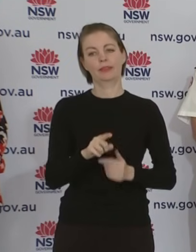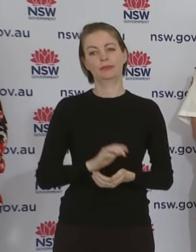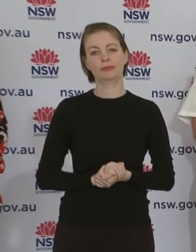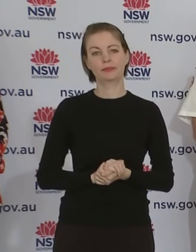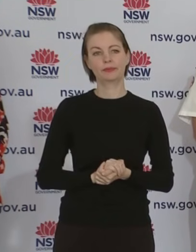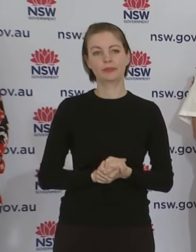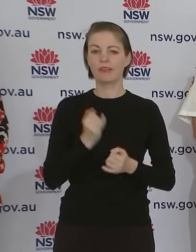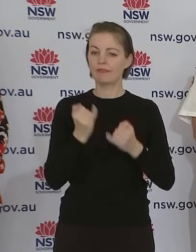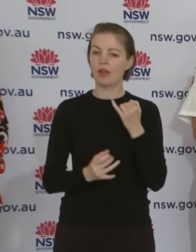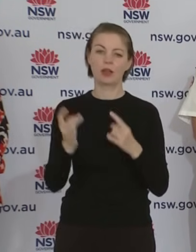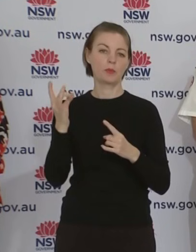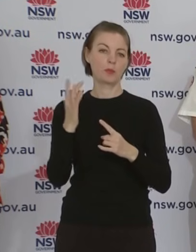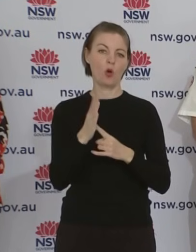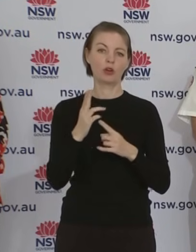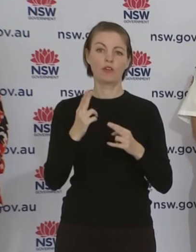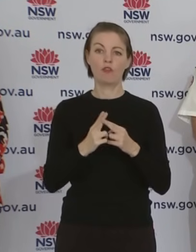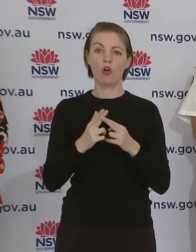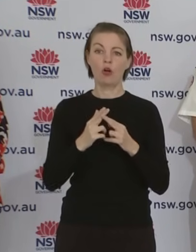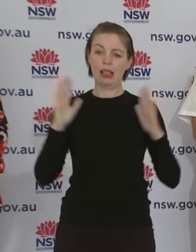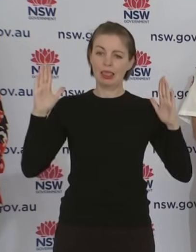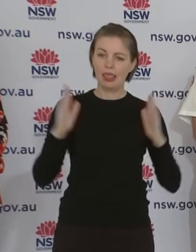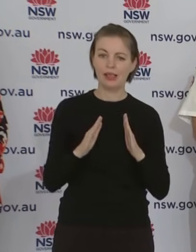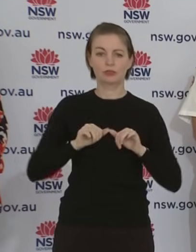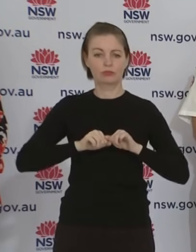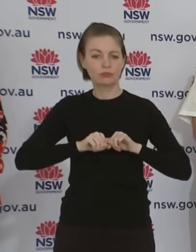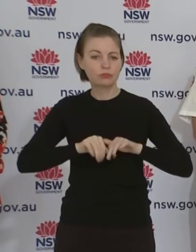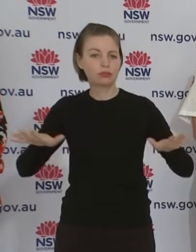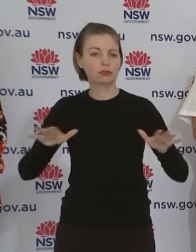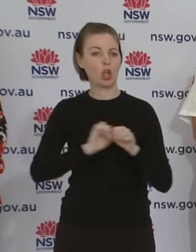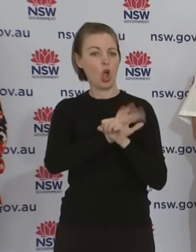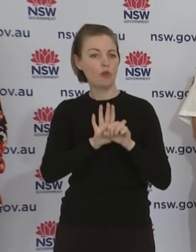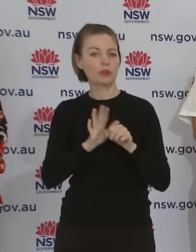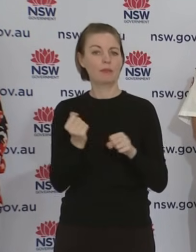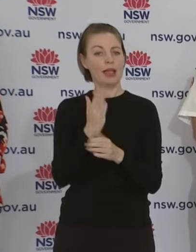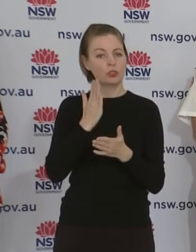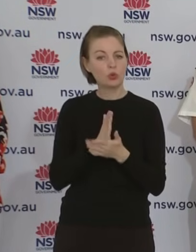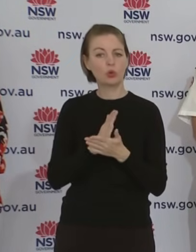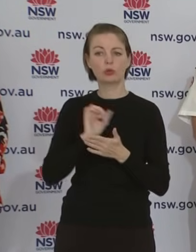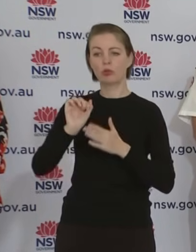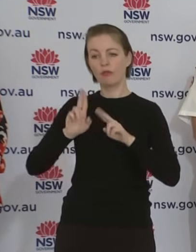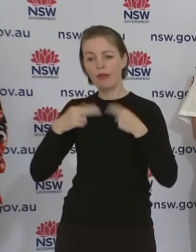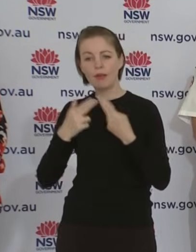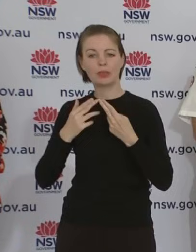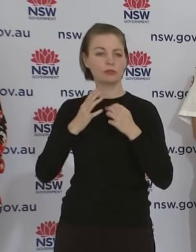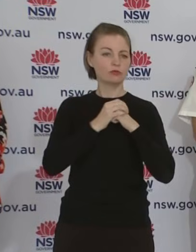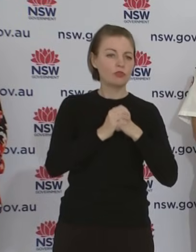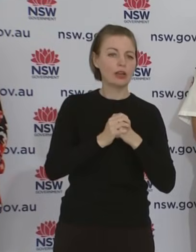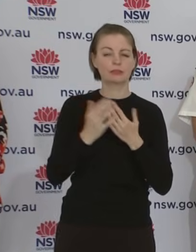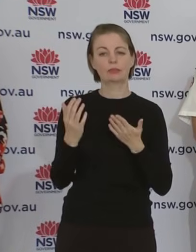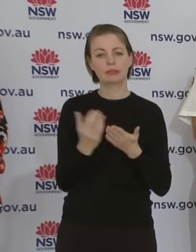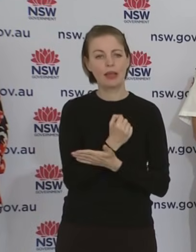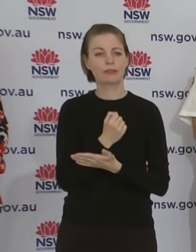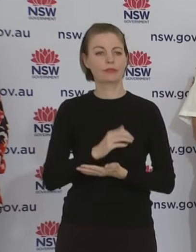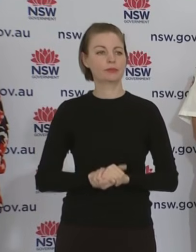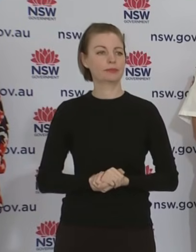really important for the greater good, for reducing the spread, and also to keeping your loved ones safe. Mr. Berejiklian. We're still getting a lot of